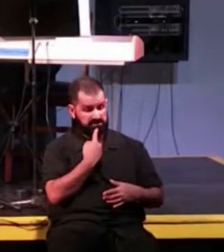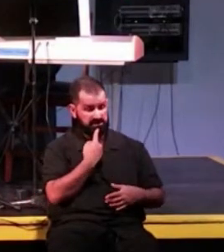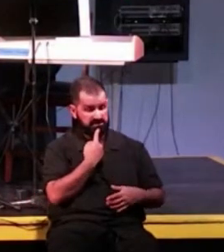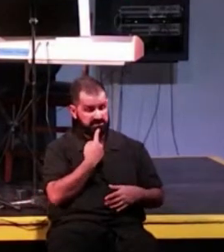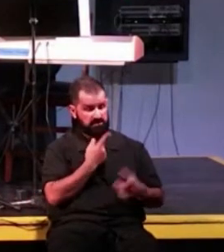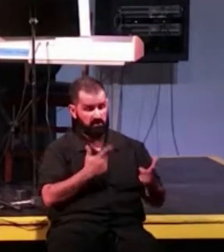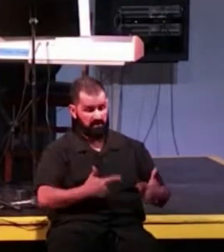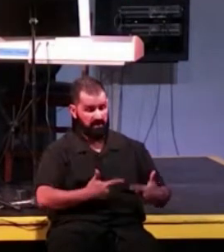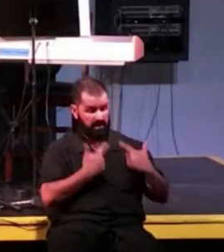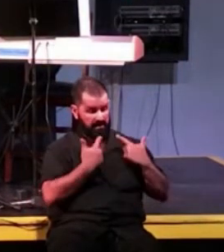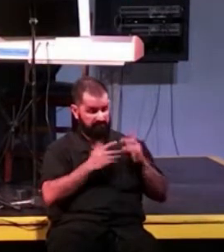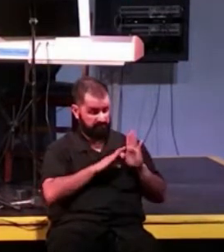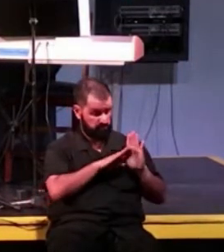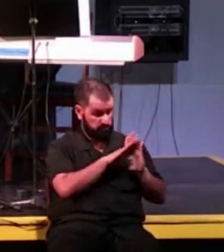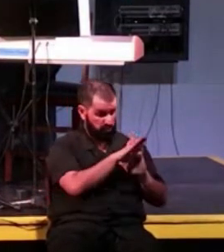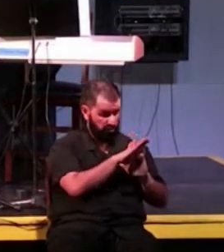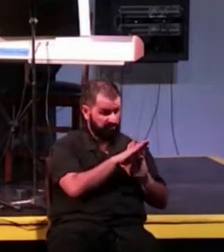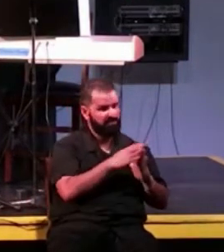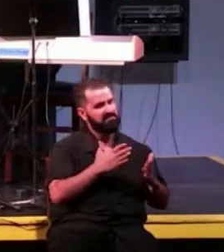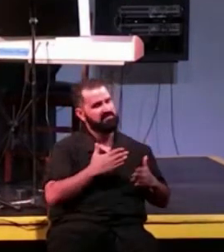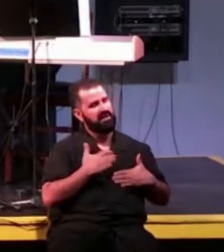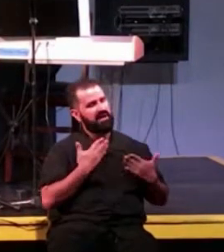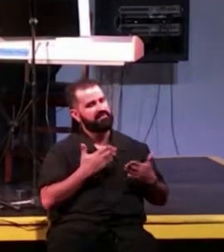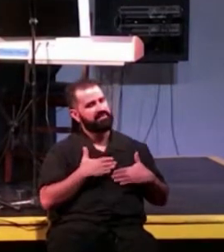good, be happy.